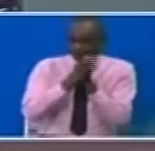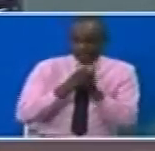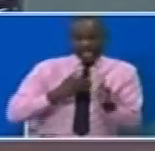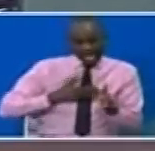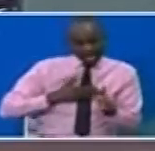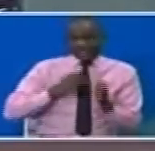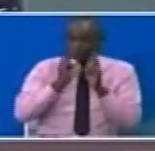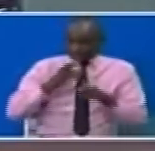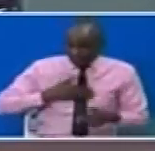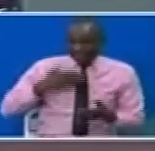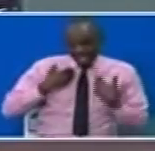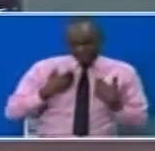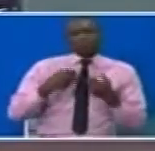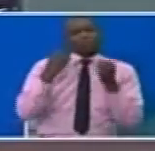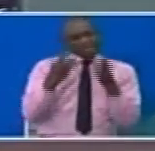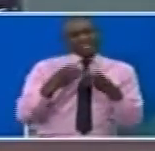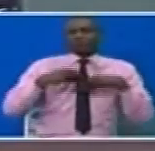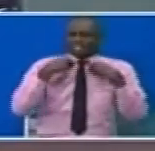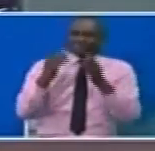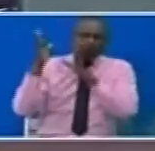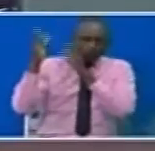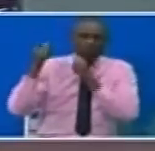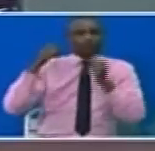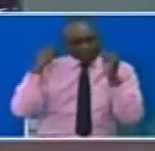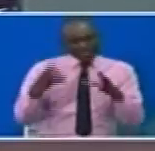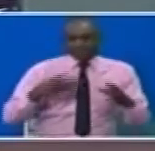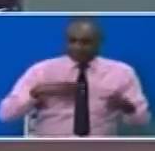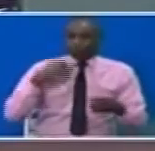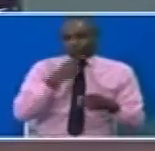a story that bears hope for many a Kenyan cancer patient.